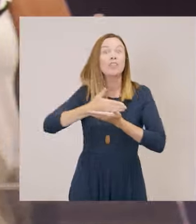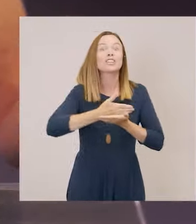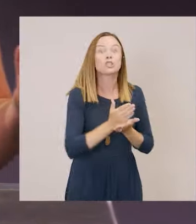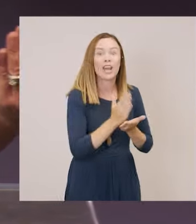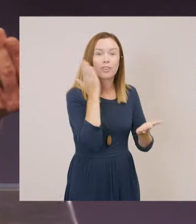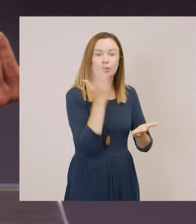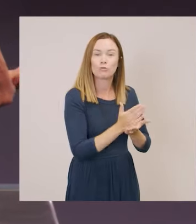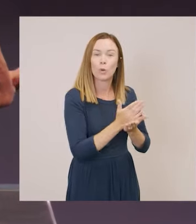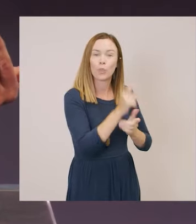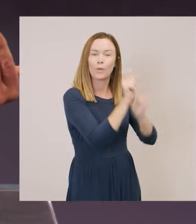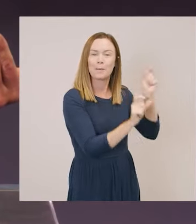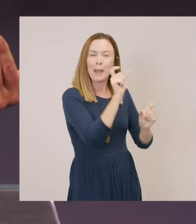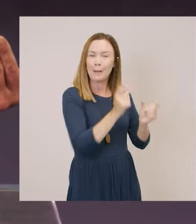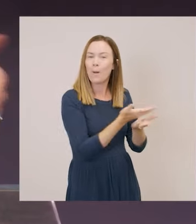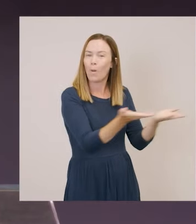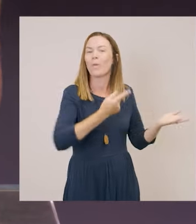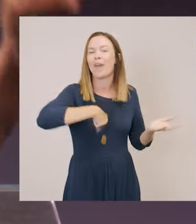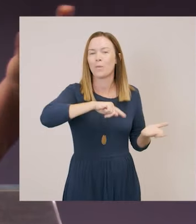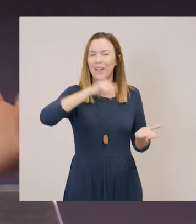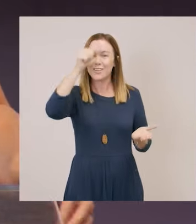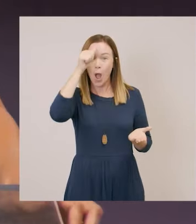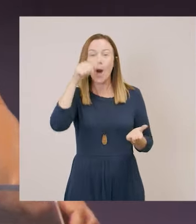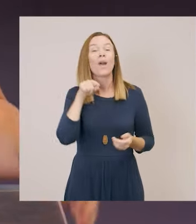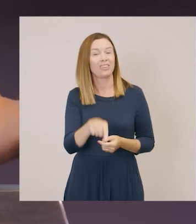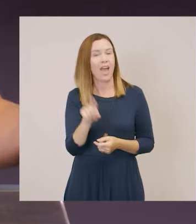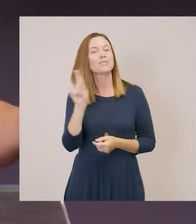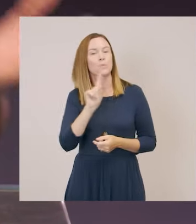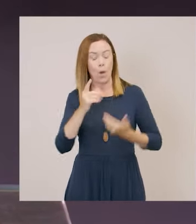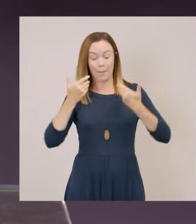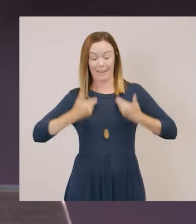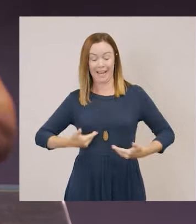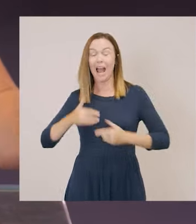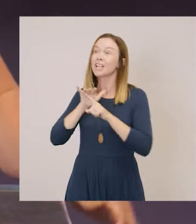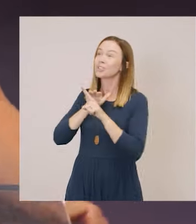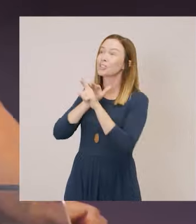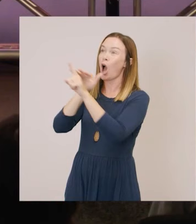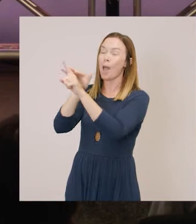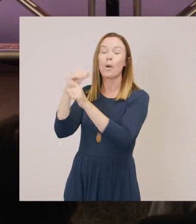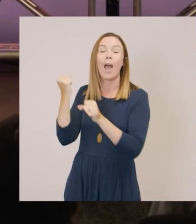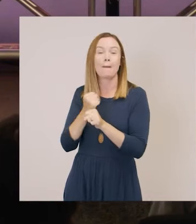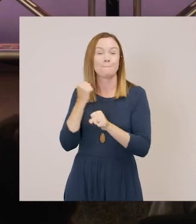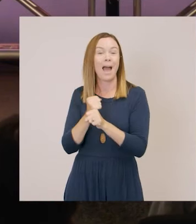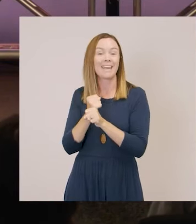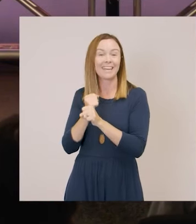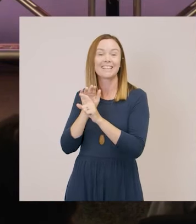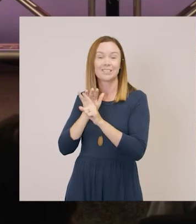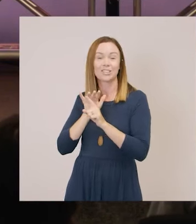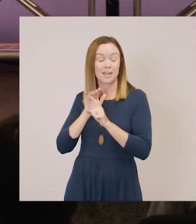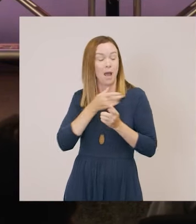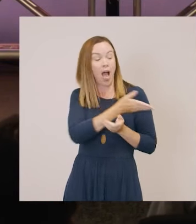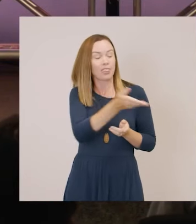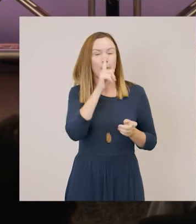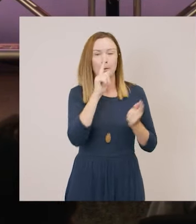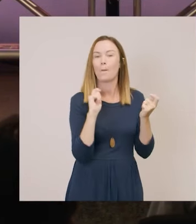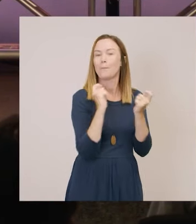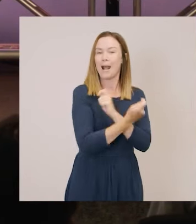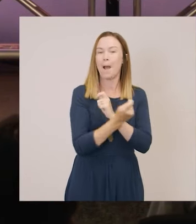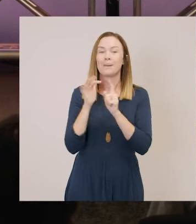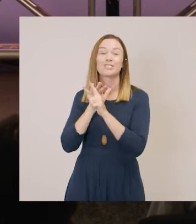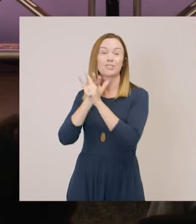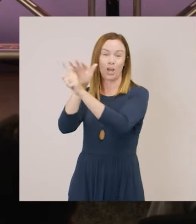those people around us. That's what being disciples and making disciples really means. But you know, you can't